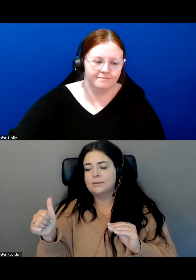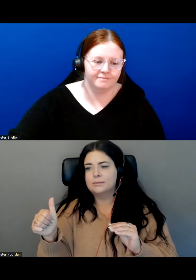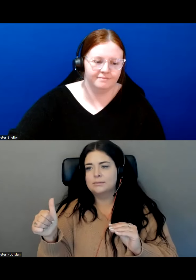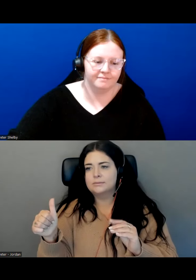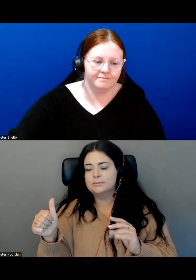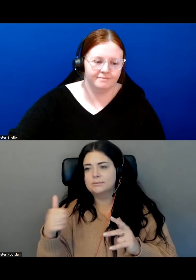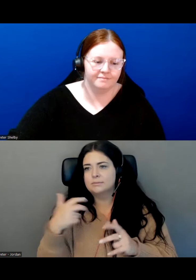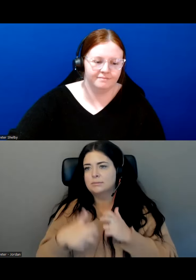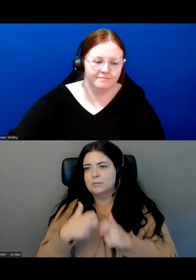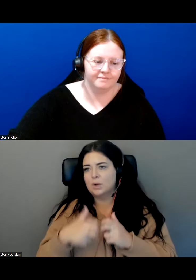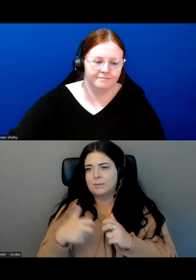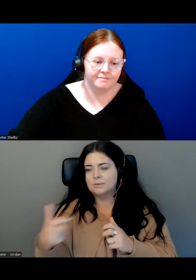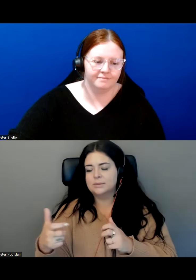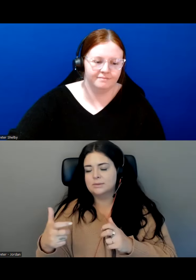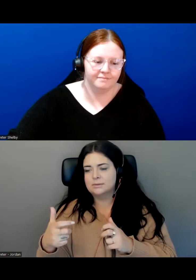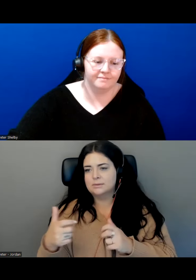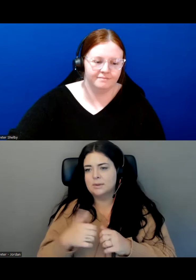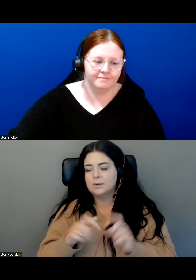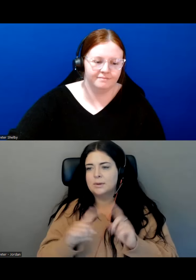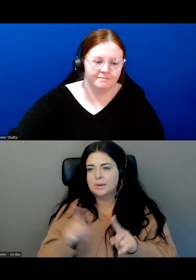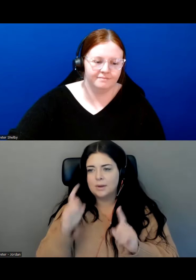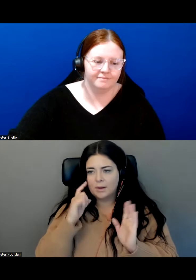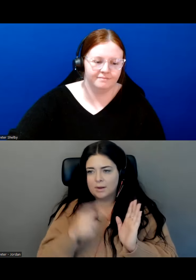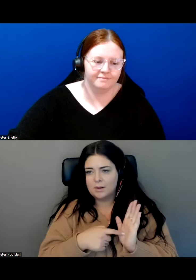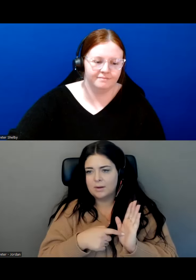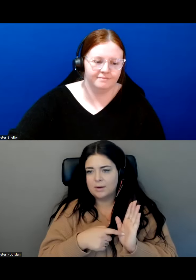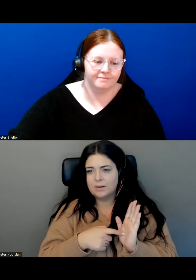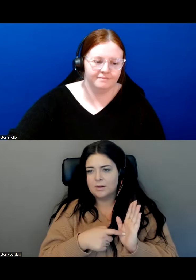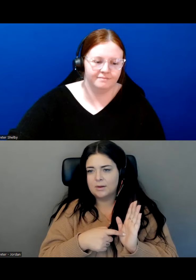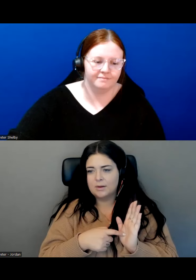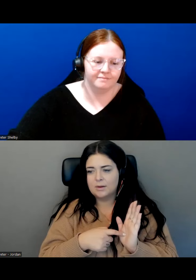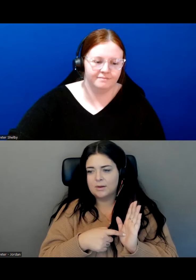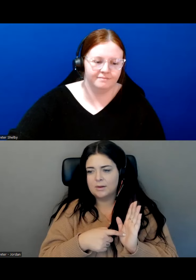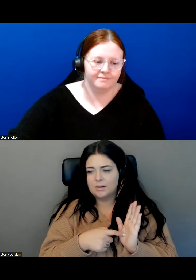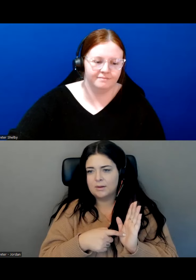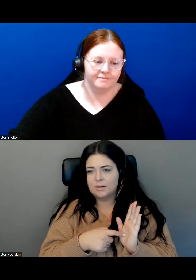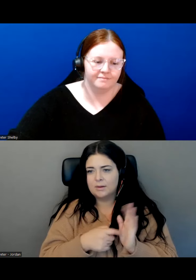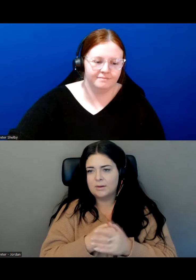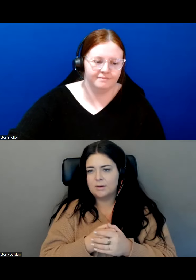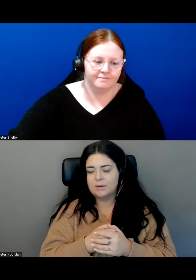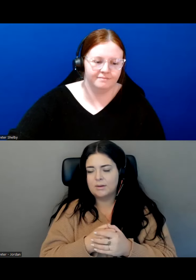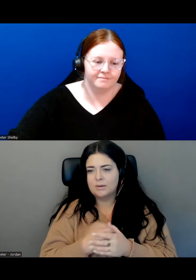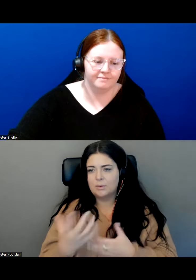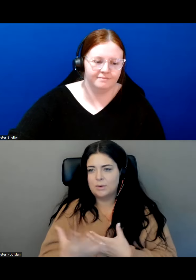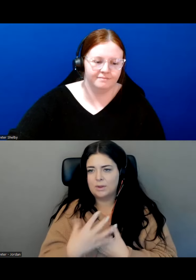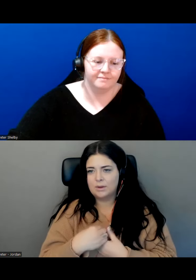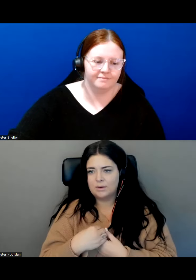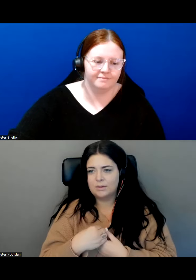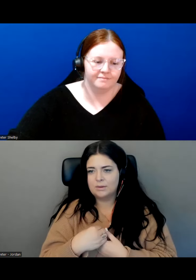issues. But we do find one big thing when it comes to autism is